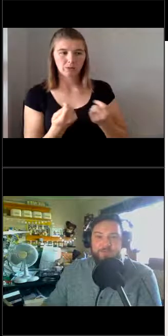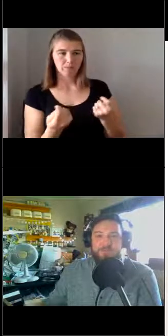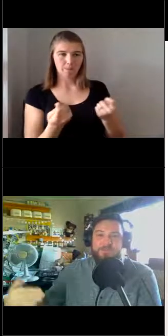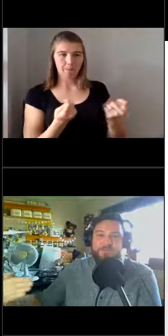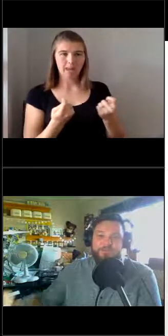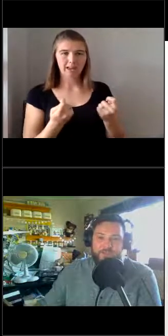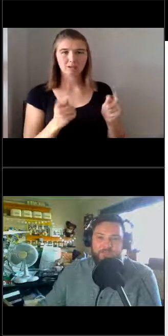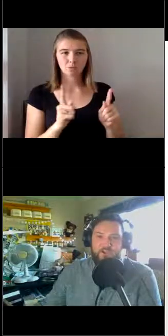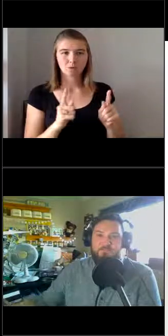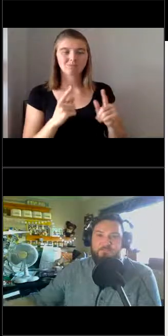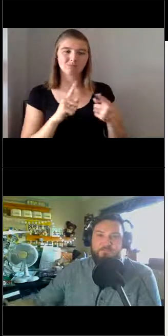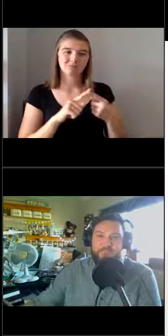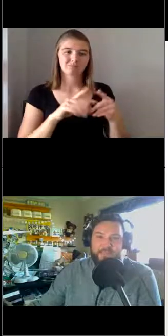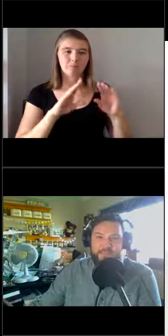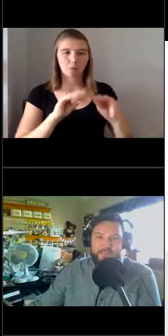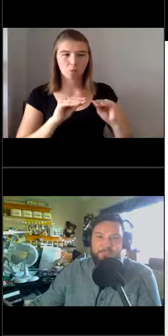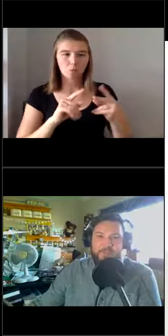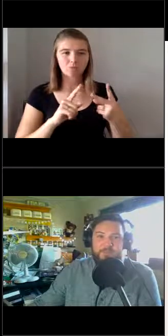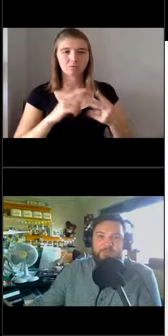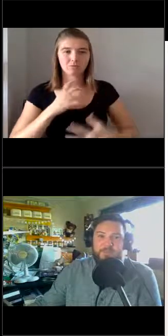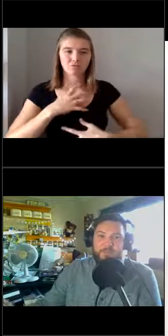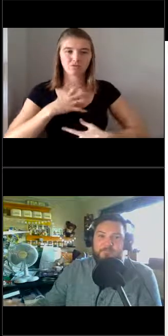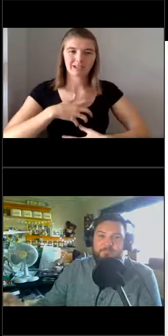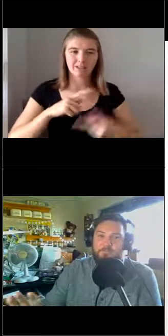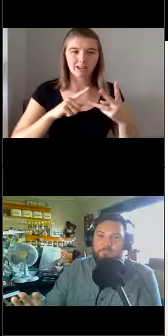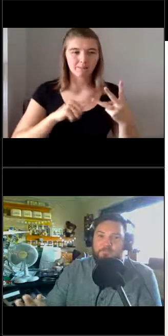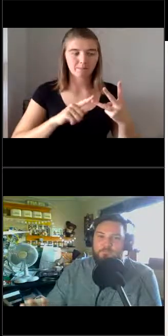the pause, reframe, next step.